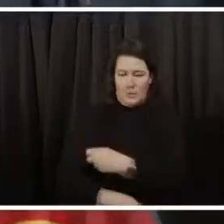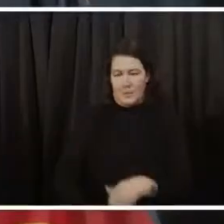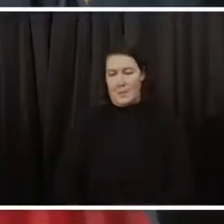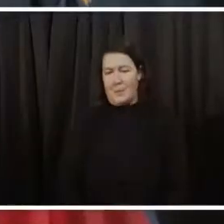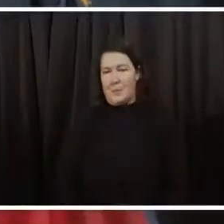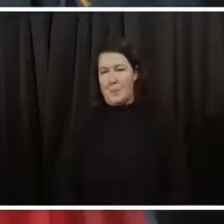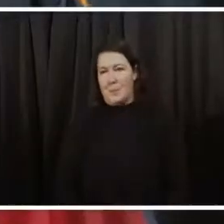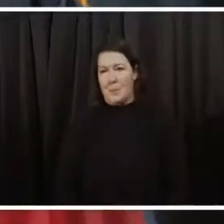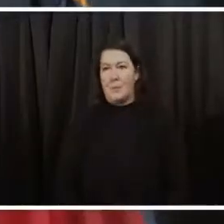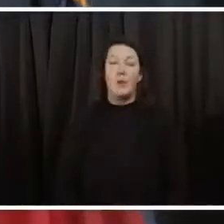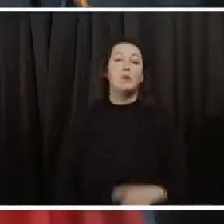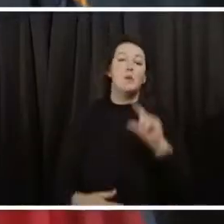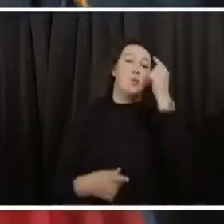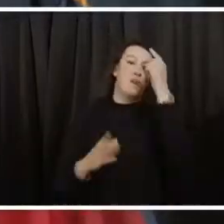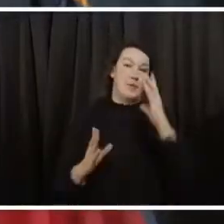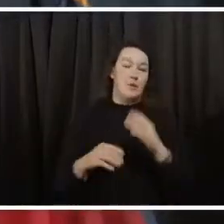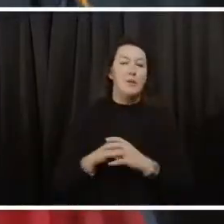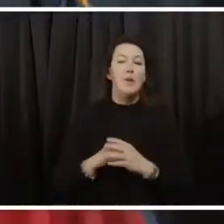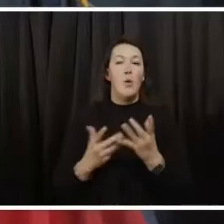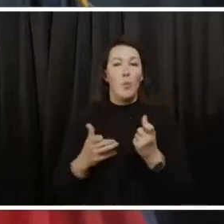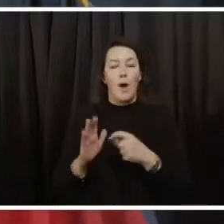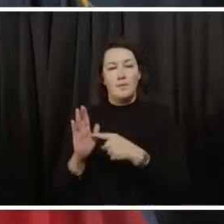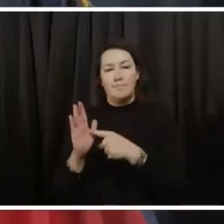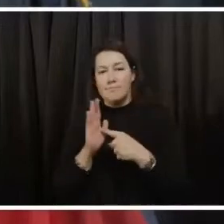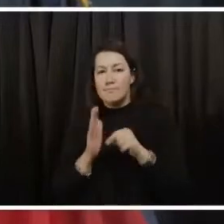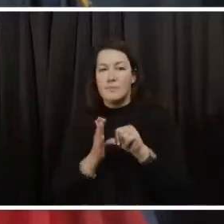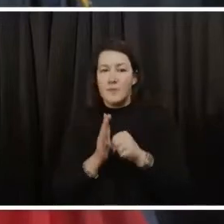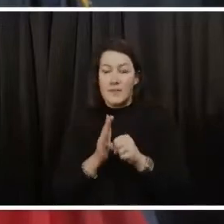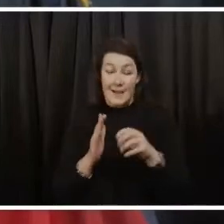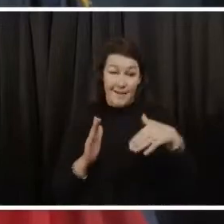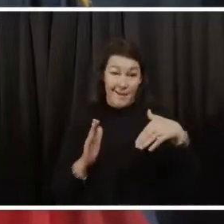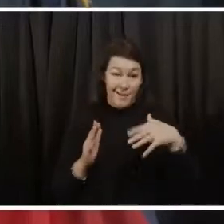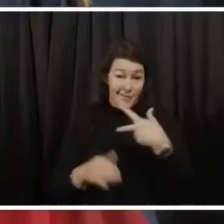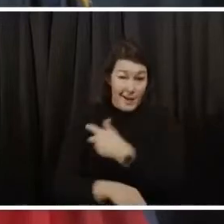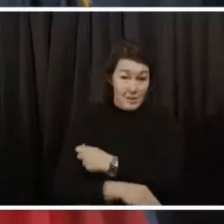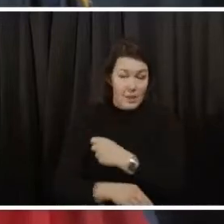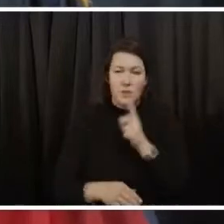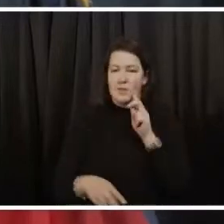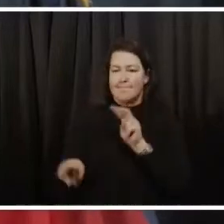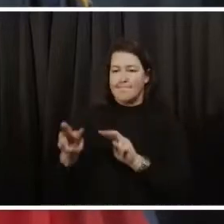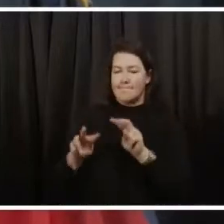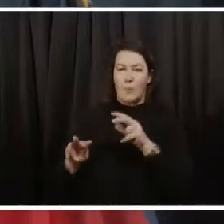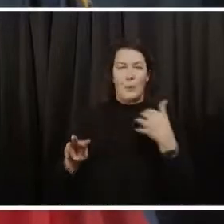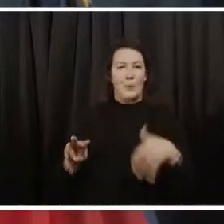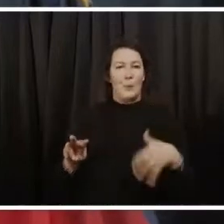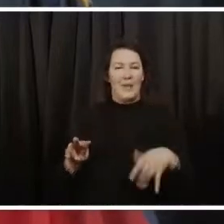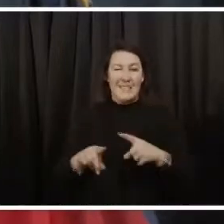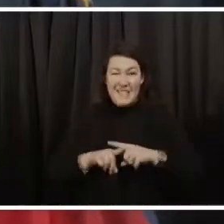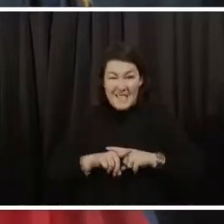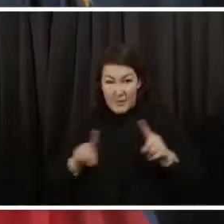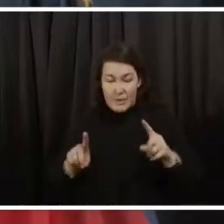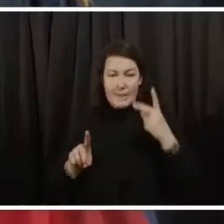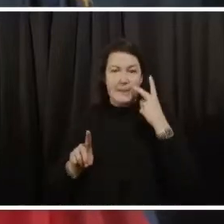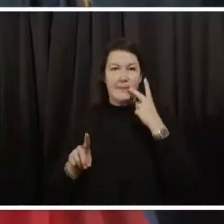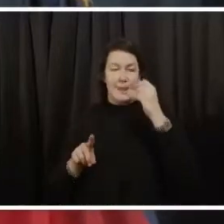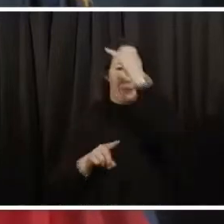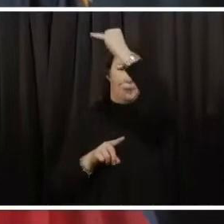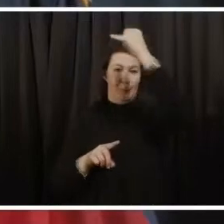I just want you to look at this stark data. I mean, if you're out there and you haven't yet been vaccinated, really just look at that enormous difference it makes. I mean,